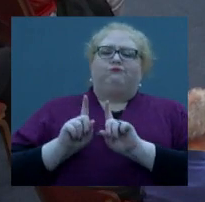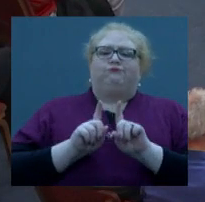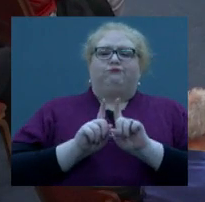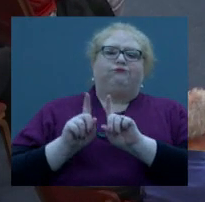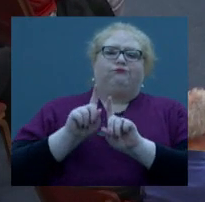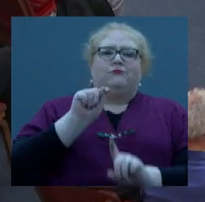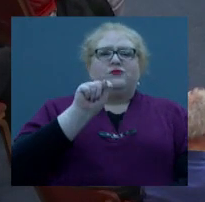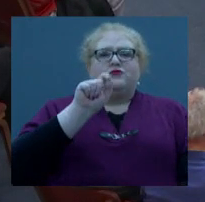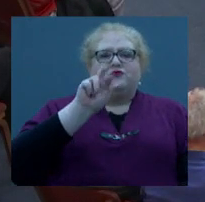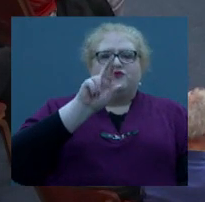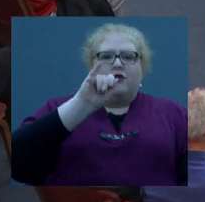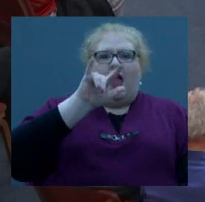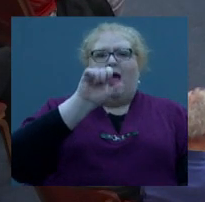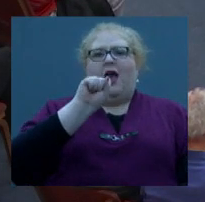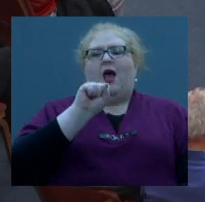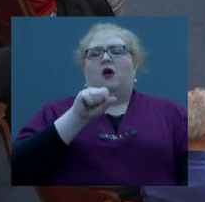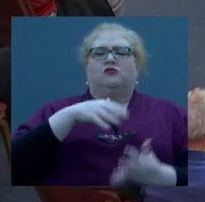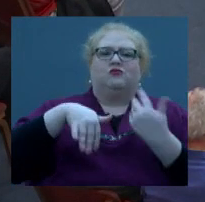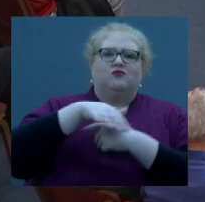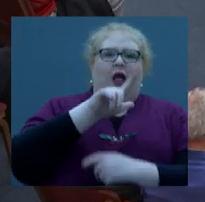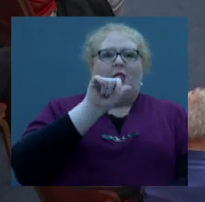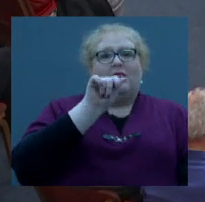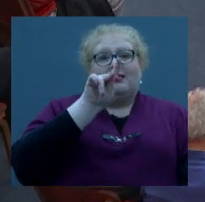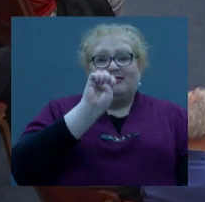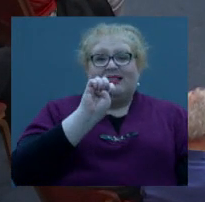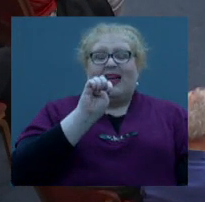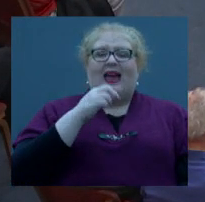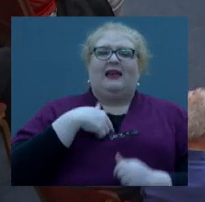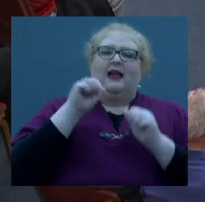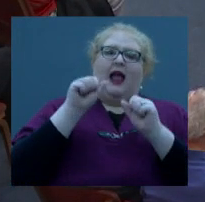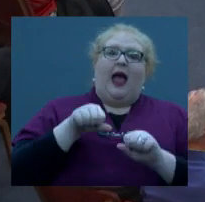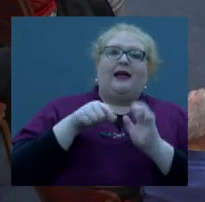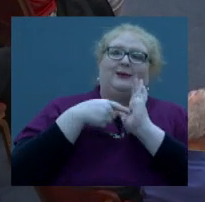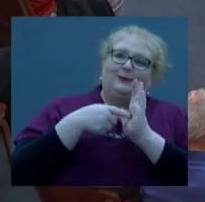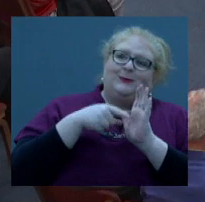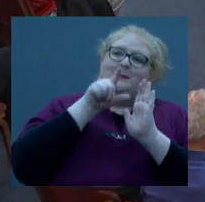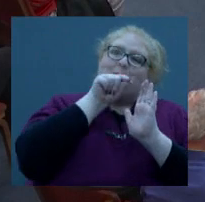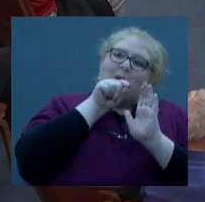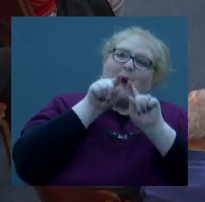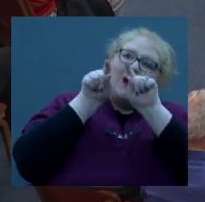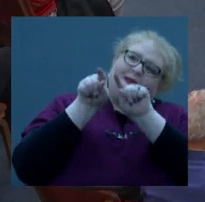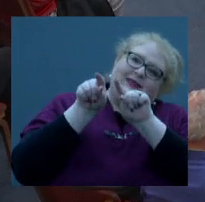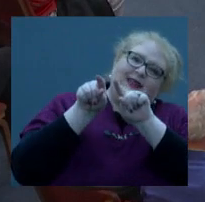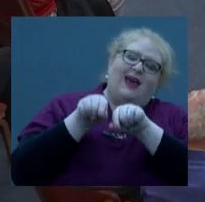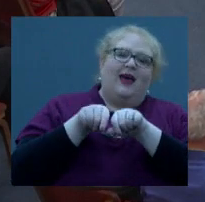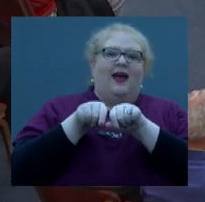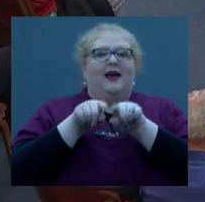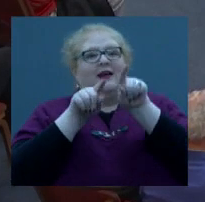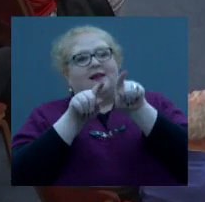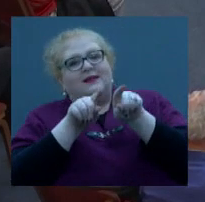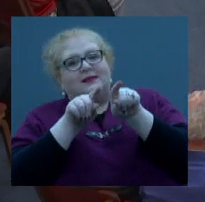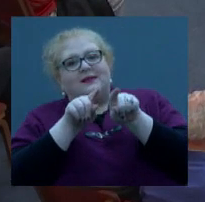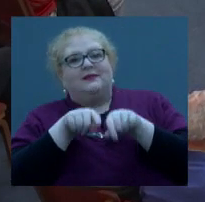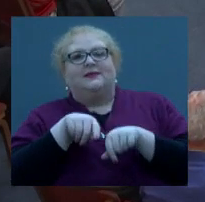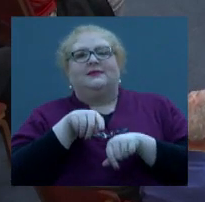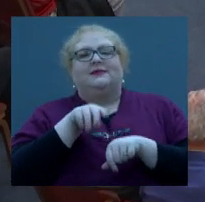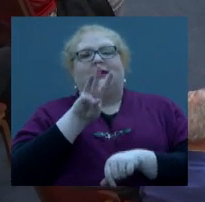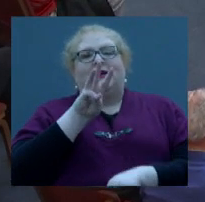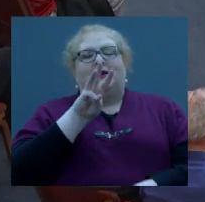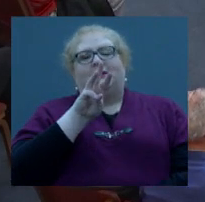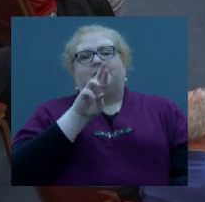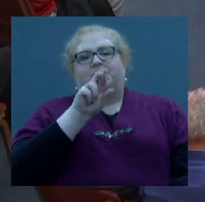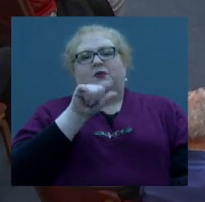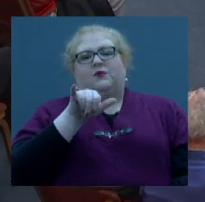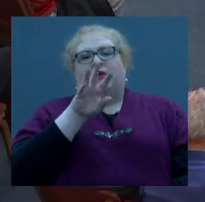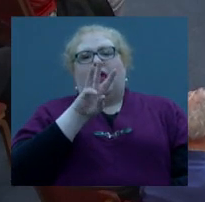area, around the lake. I get to point out different birds in the area, maybe a red cockaded woodpecker. I know